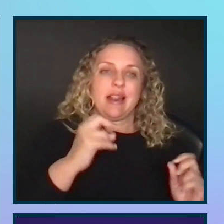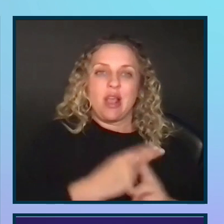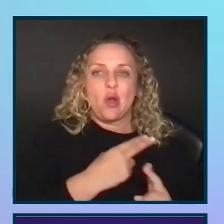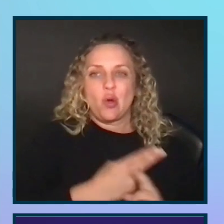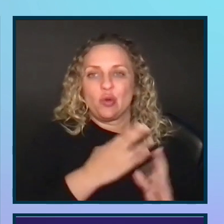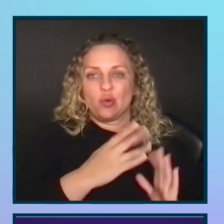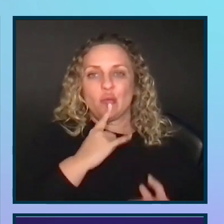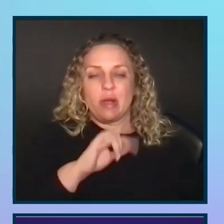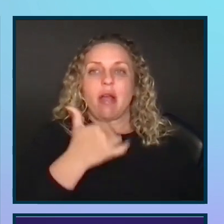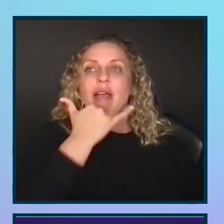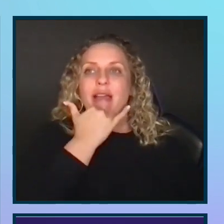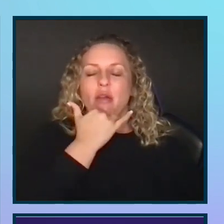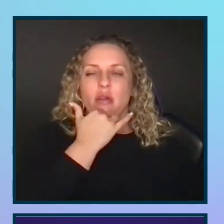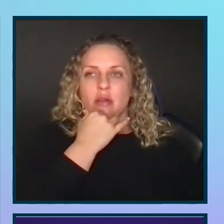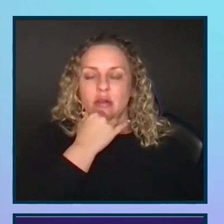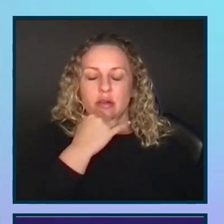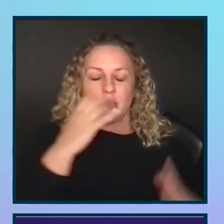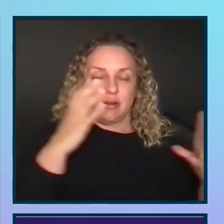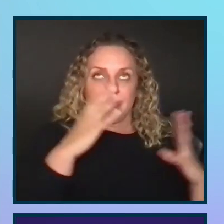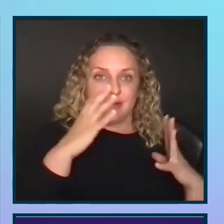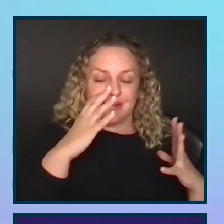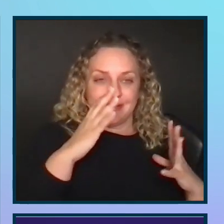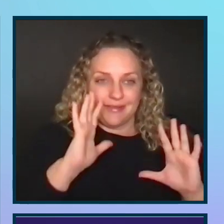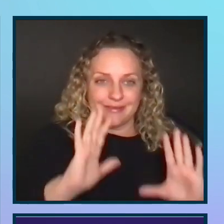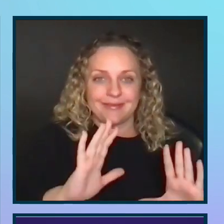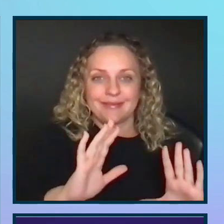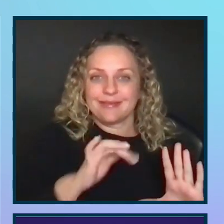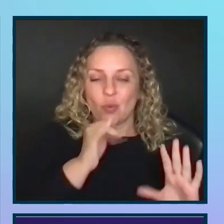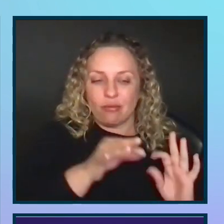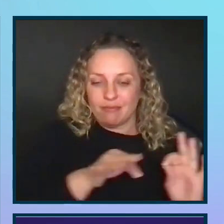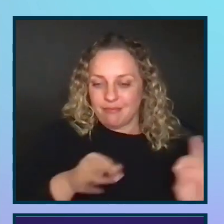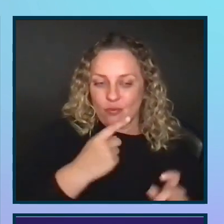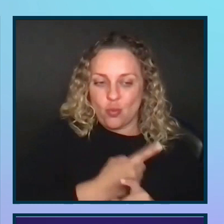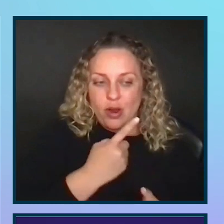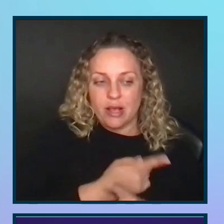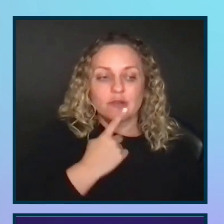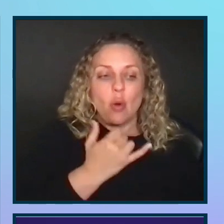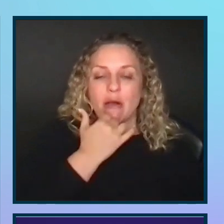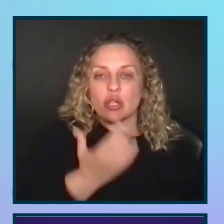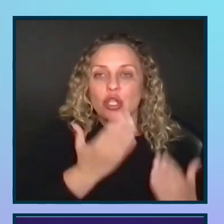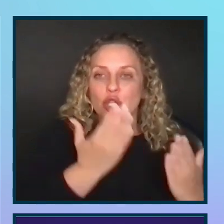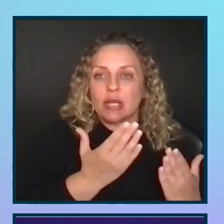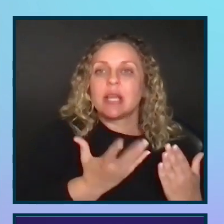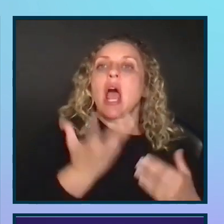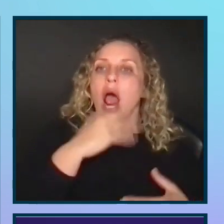get another error because they're not going to get the form right. So when it comes to error suggestion, be sure that your errors include things like format.